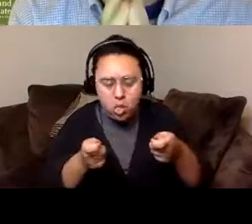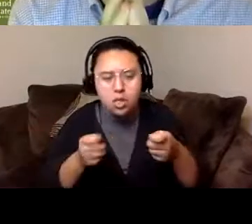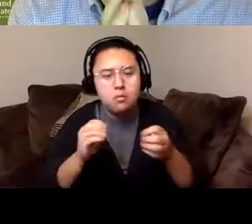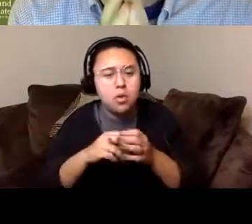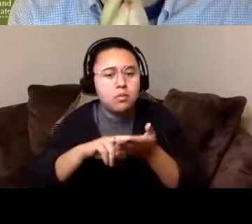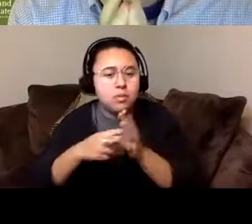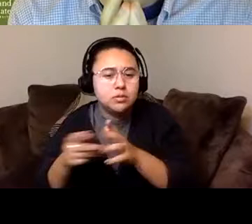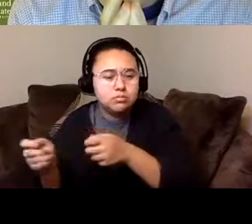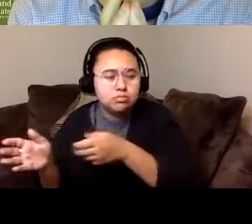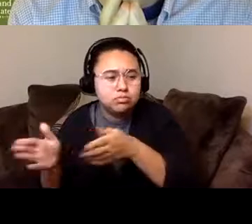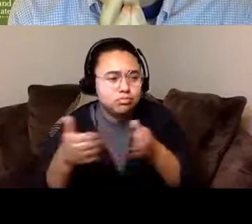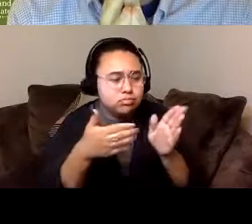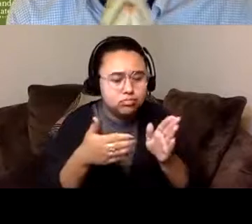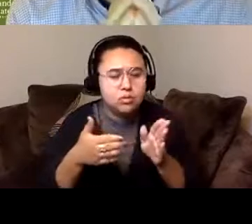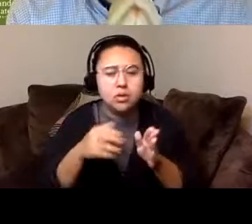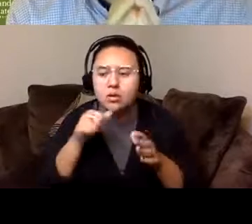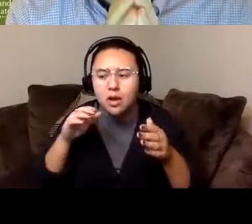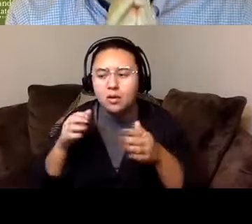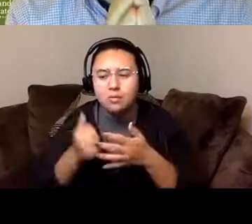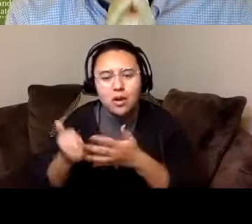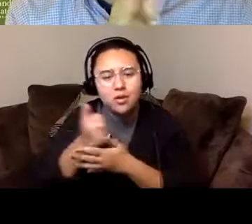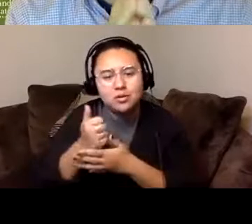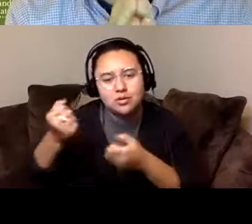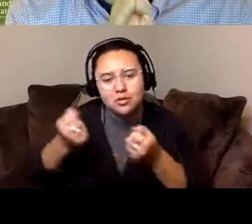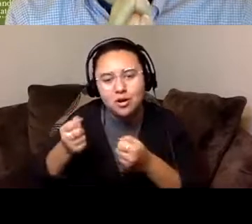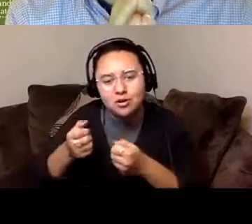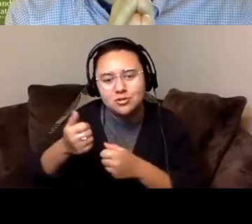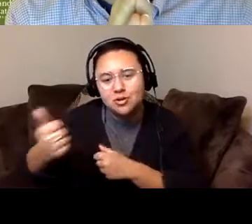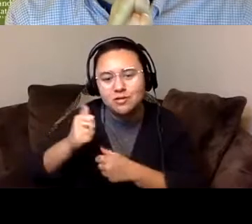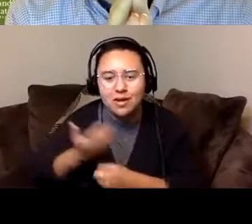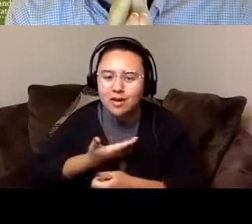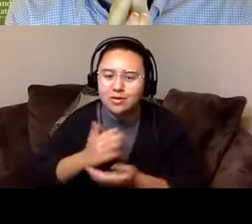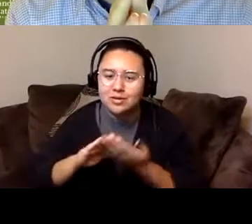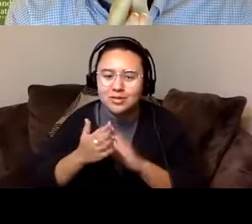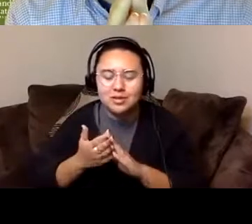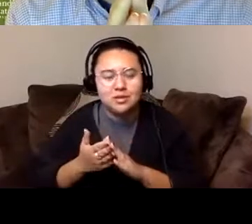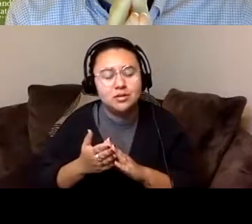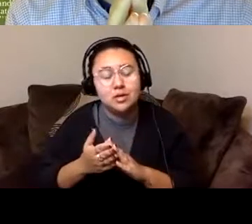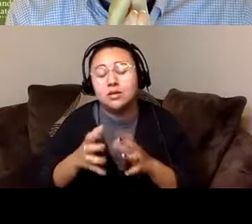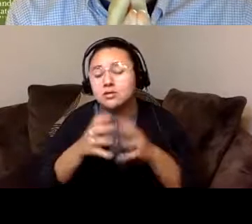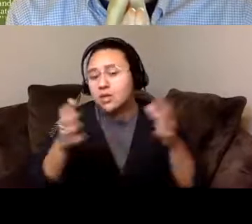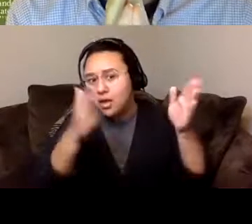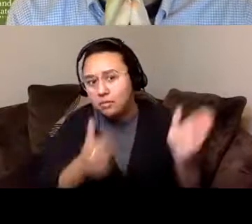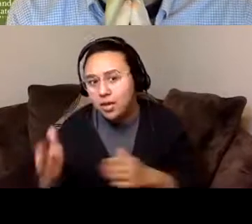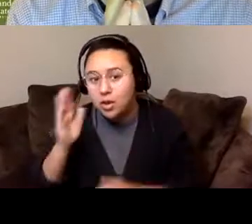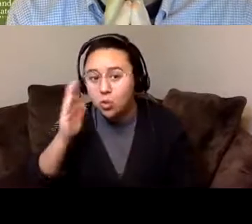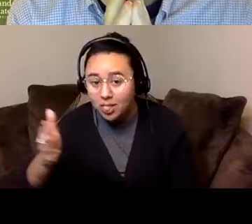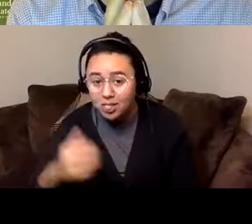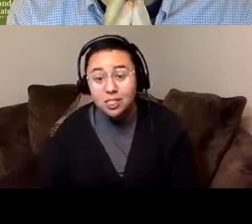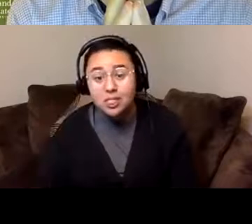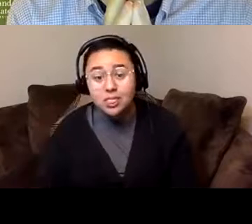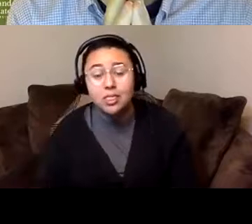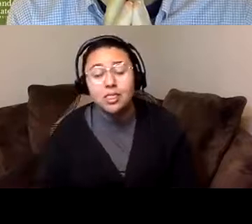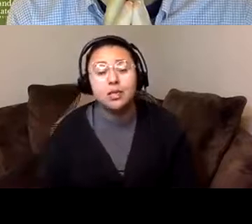prioritizing car travel in our cities. And so that's going to take concerted planning. And the